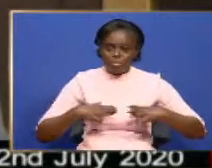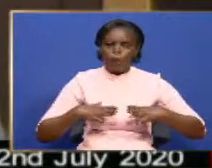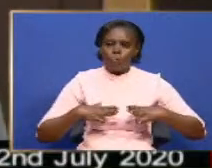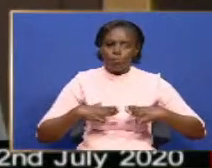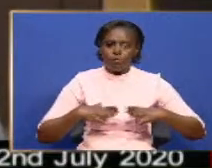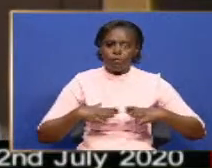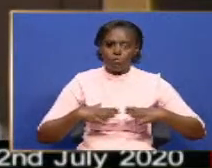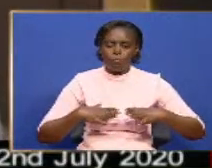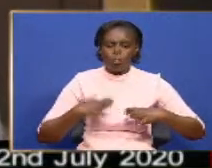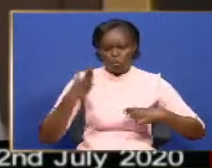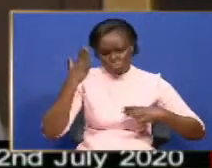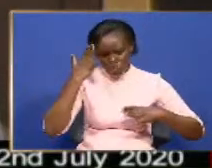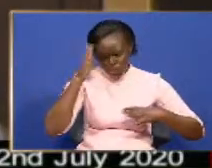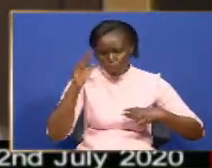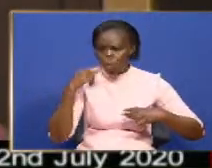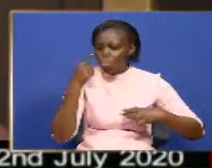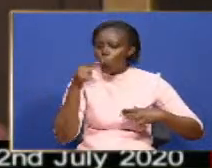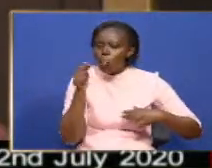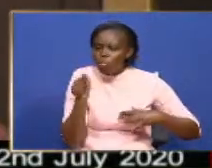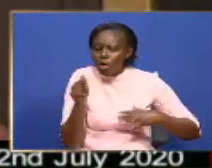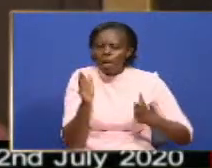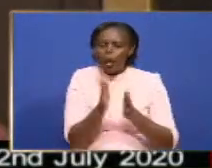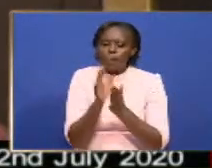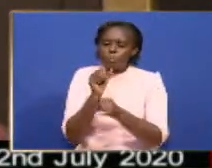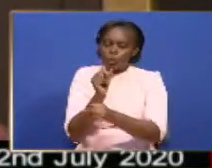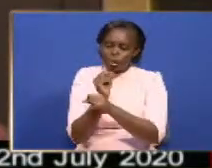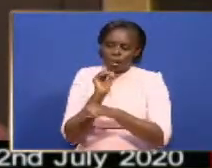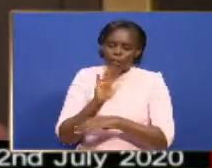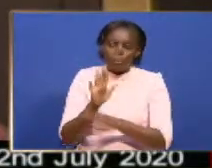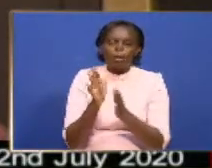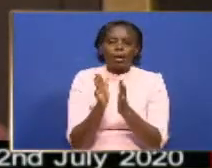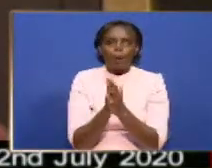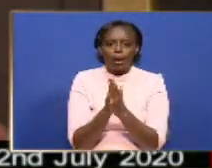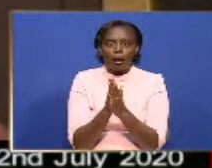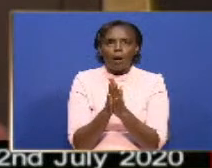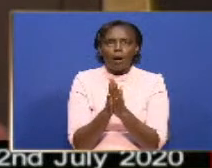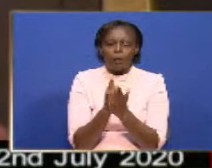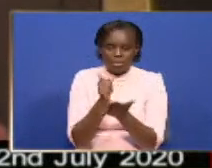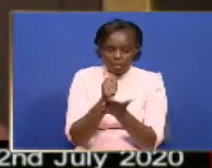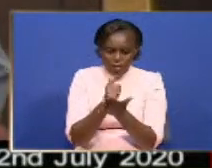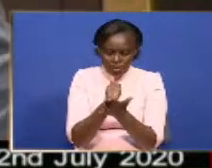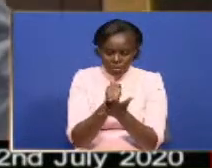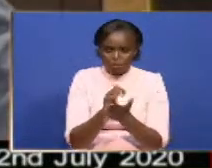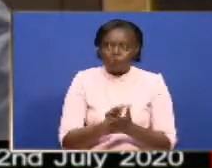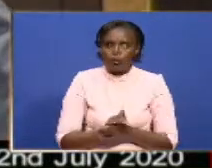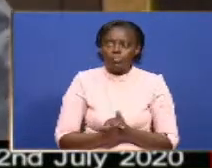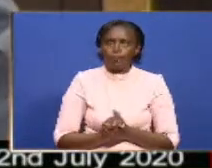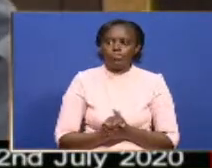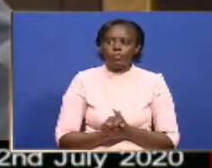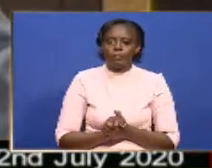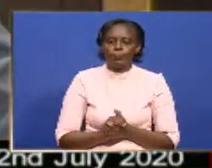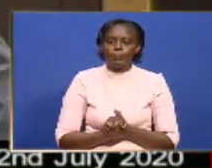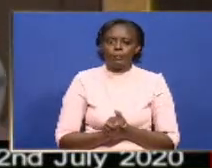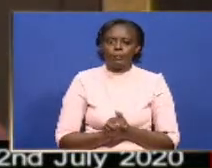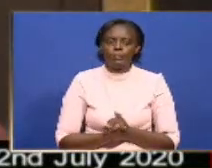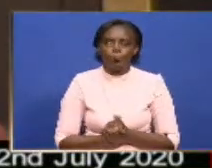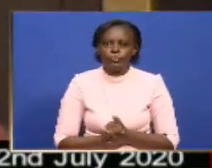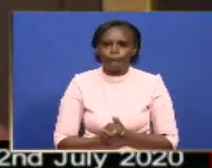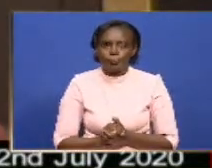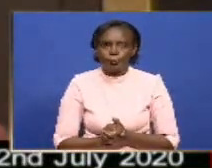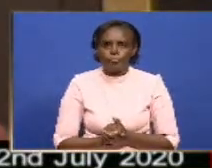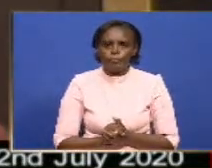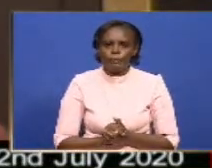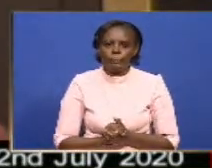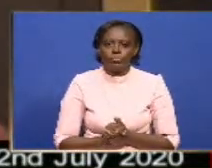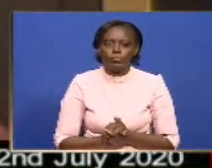their recognition and protection, and indeed the registration. Madam Speaker,